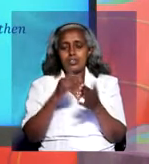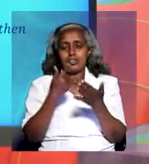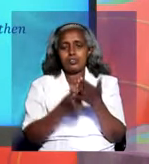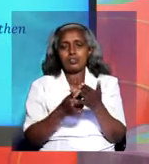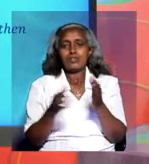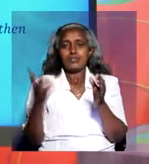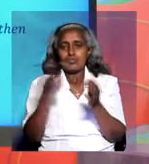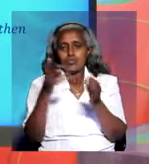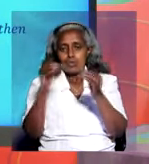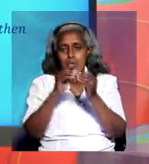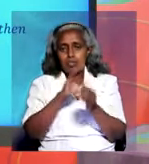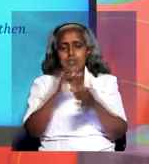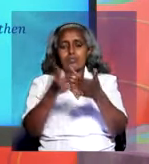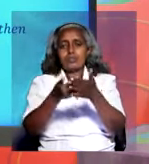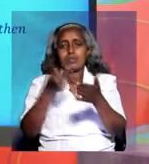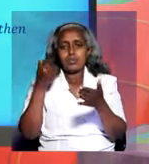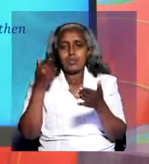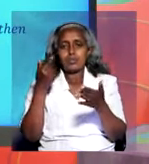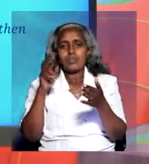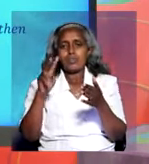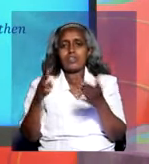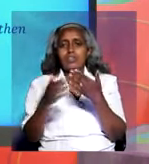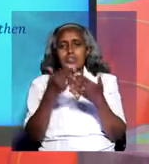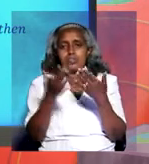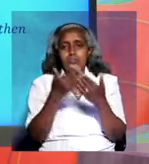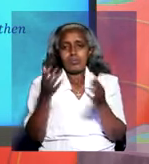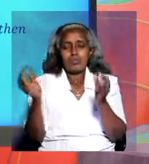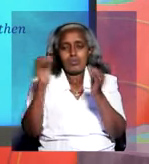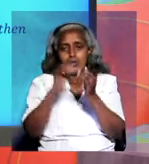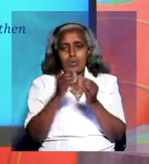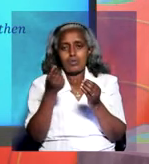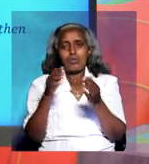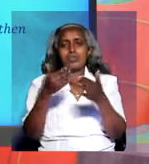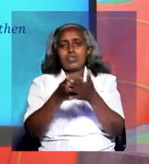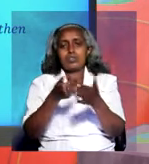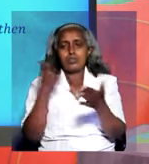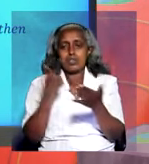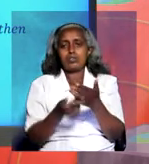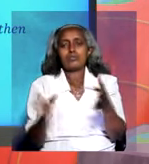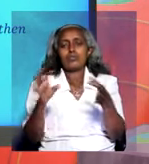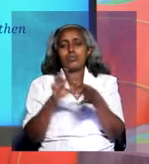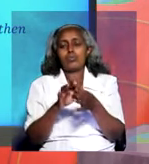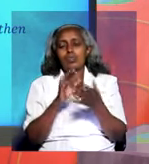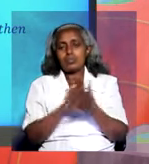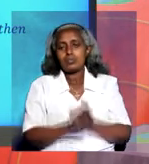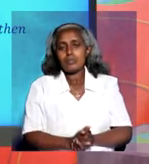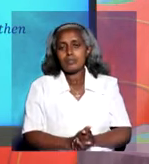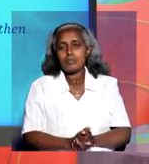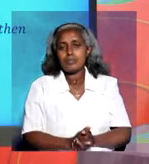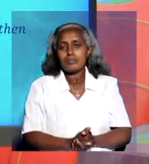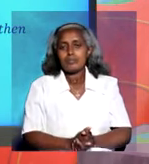to add or subtract vectors, simply you add or subtract their components.